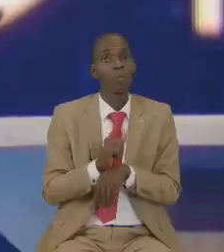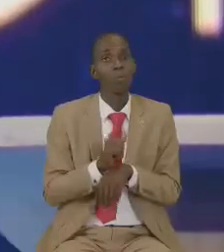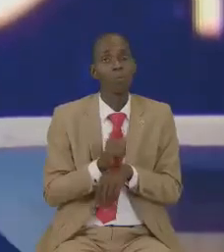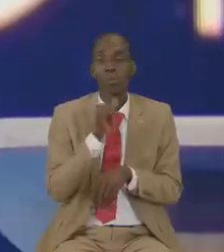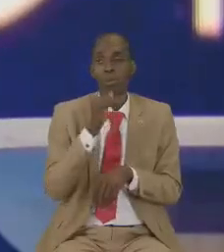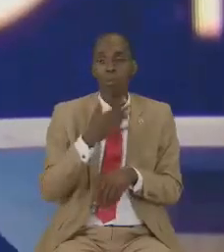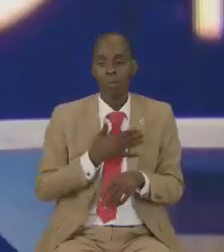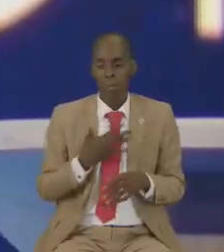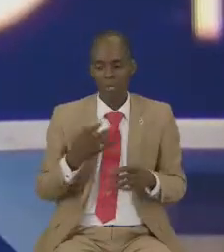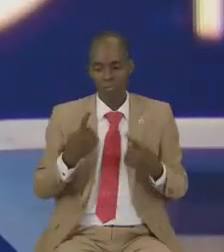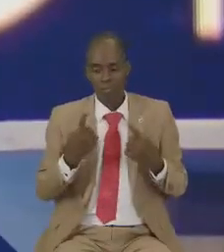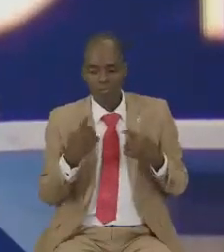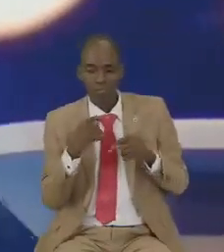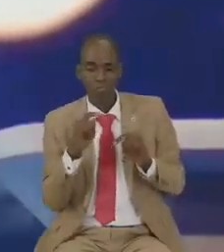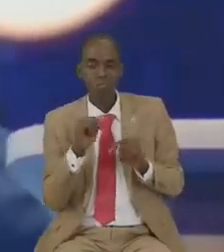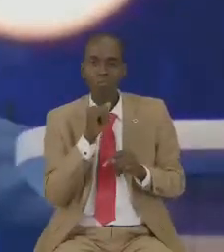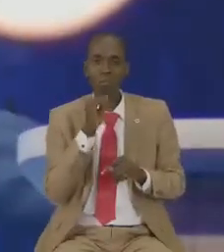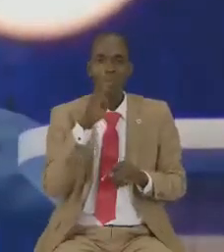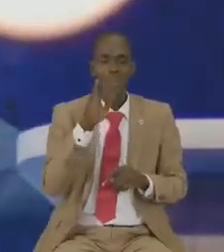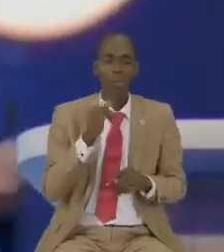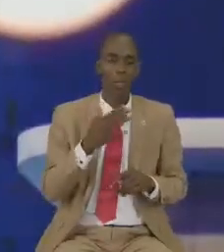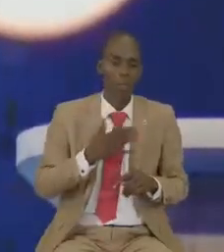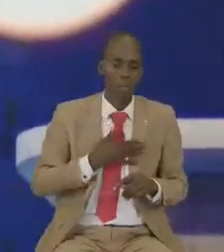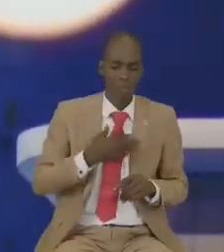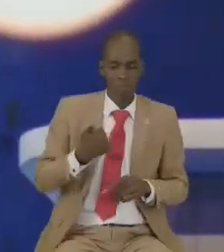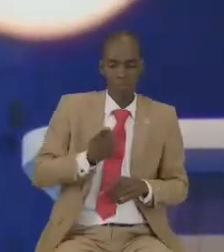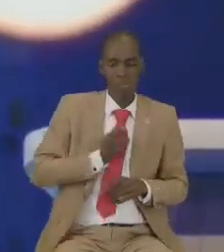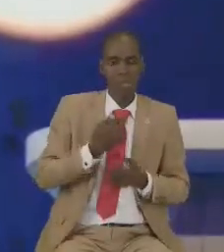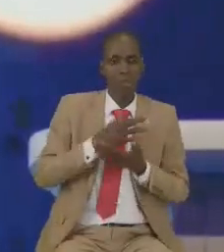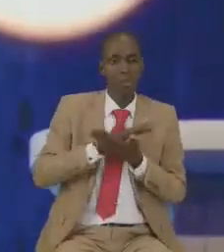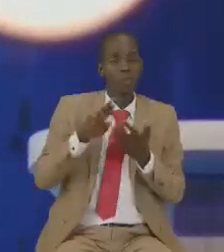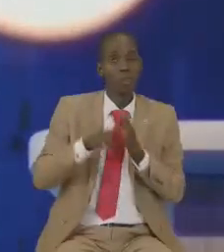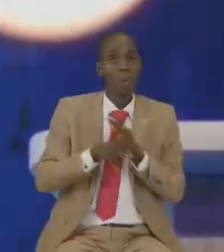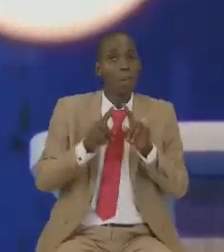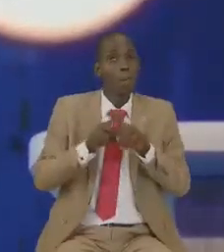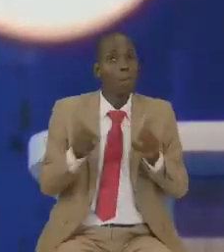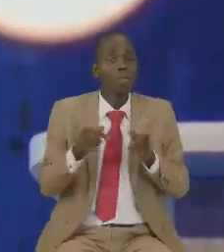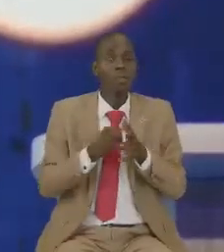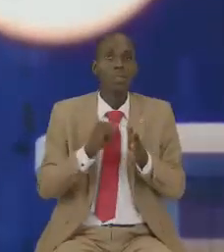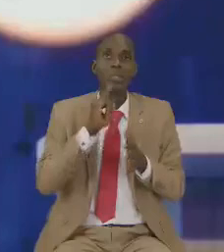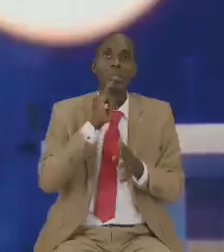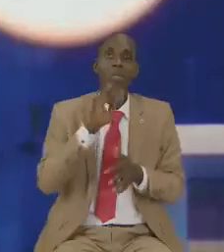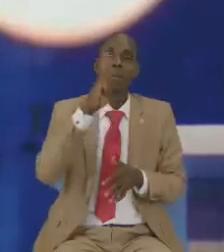it's not by my self-righteousness, it is by the